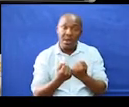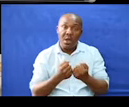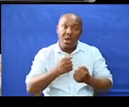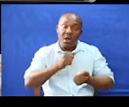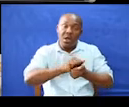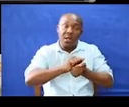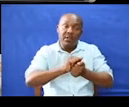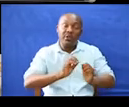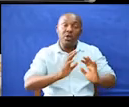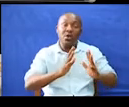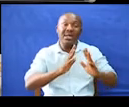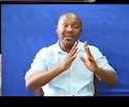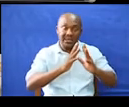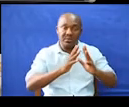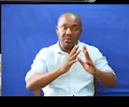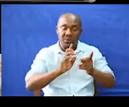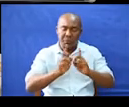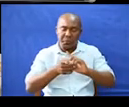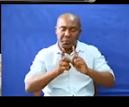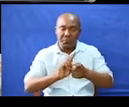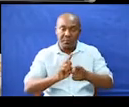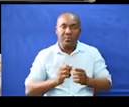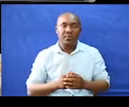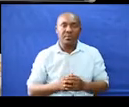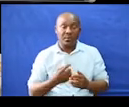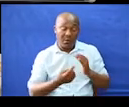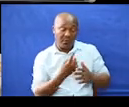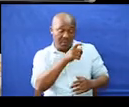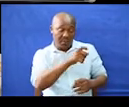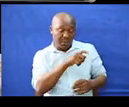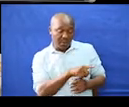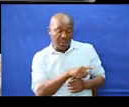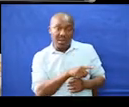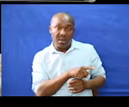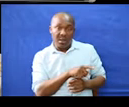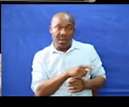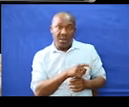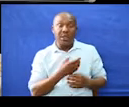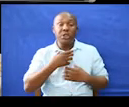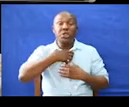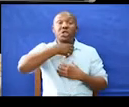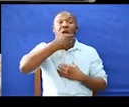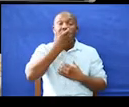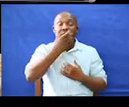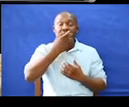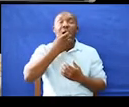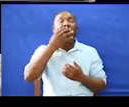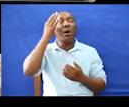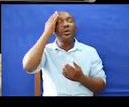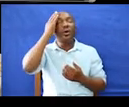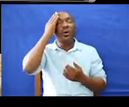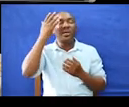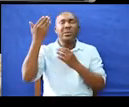organisms. According to Lamarck, giraffe acquired their long-necked in the way that they were